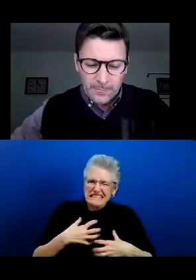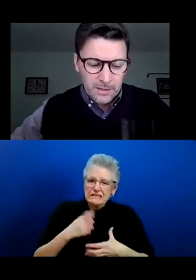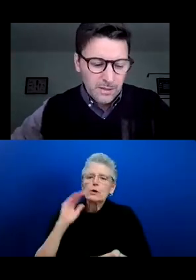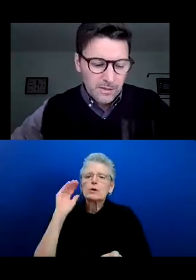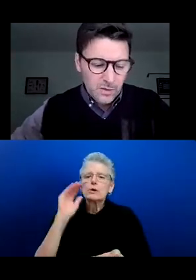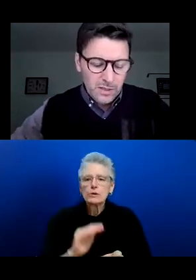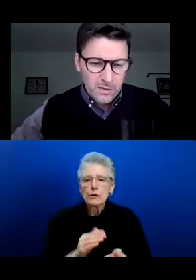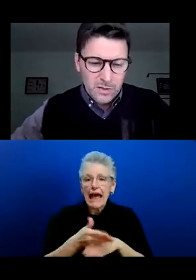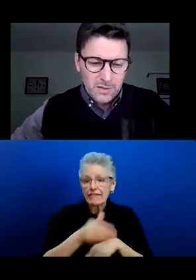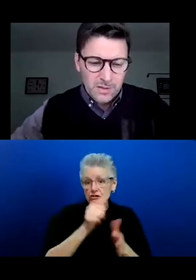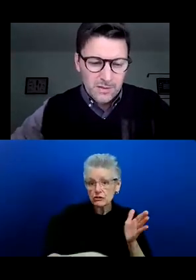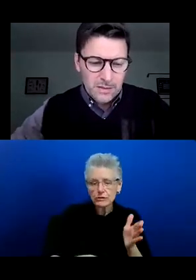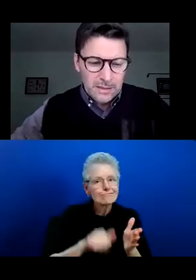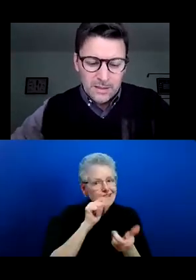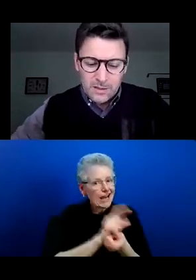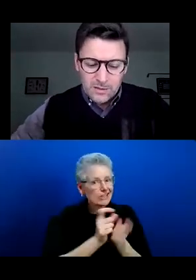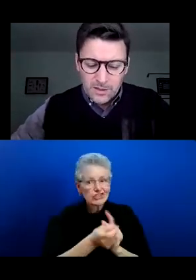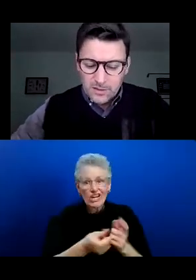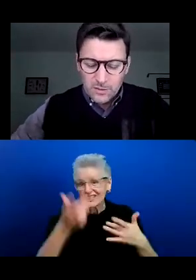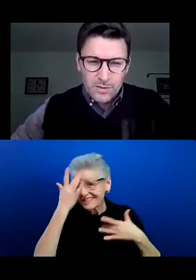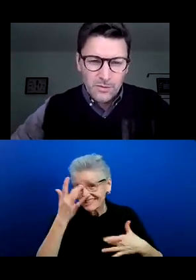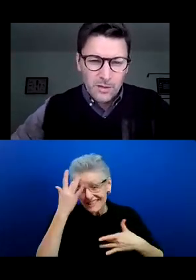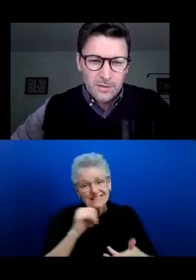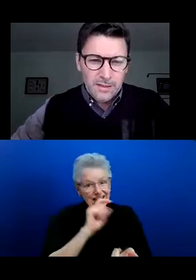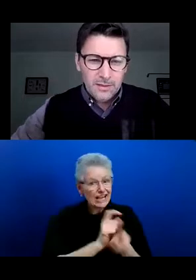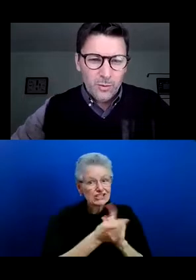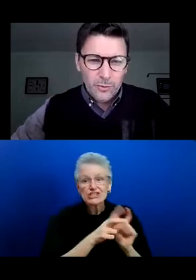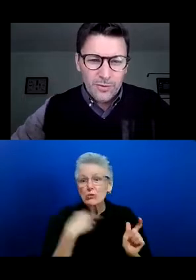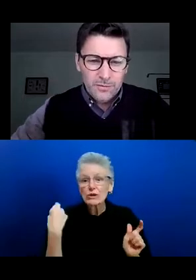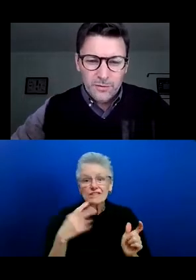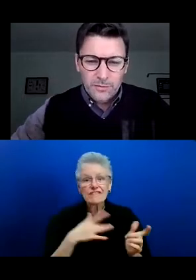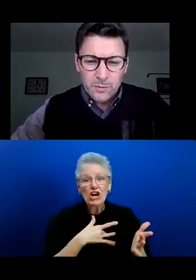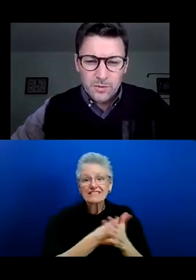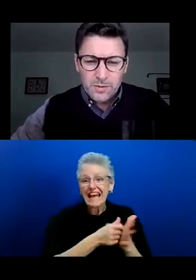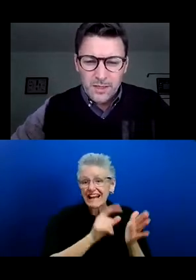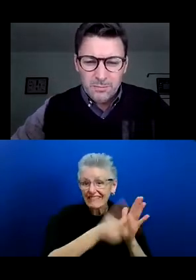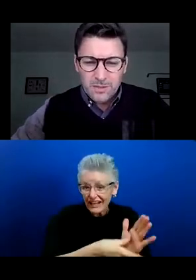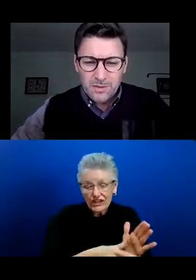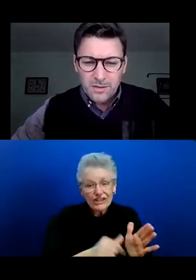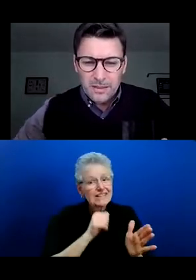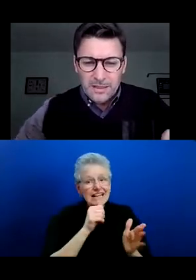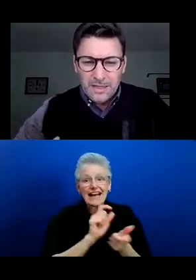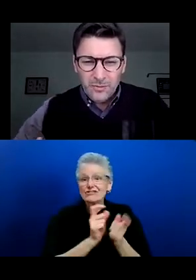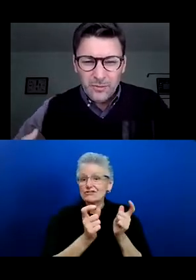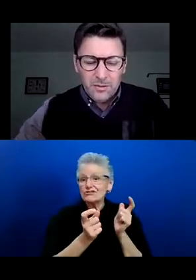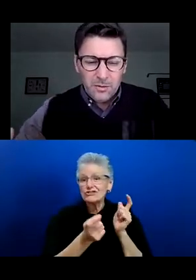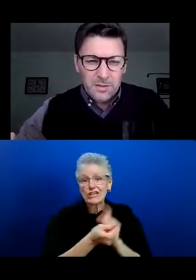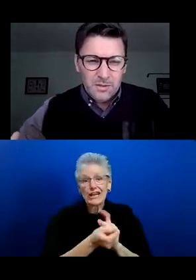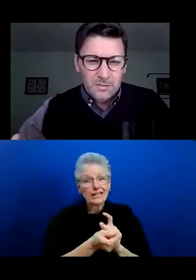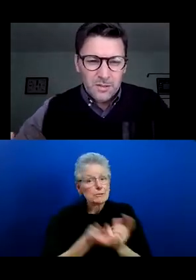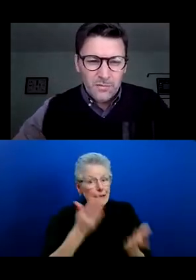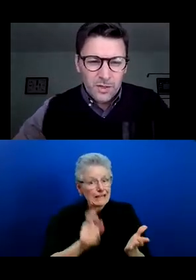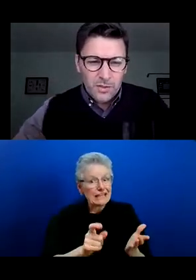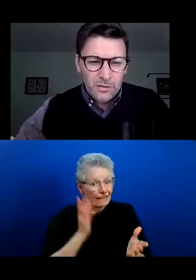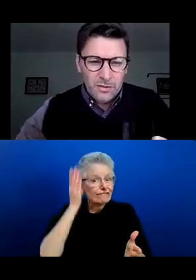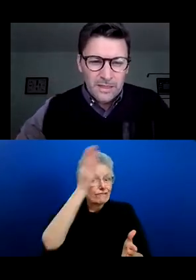have. It doesn't change the disease. It doesn't change the risk of heart attack or the need for a future stent, because the endothelium is